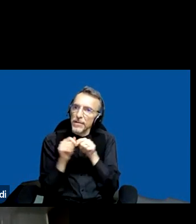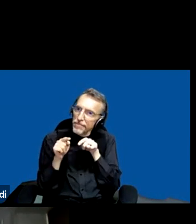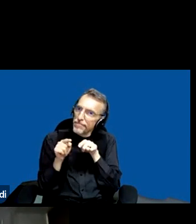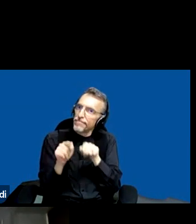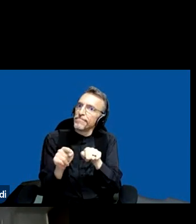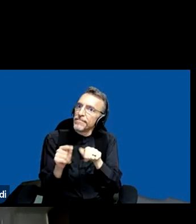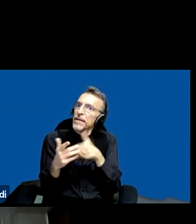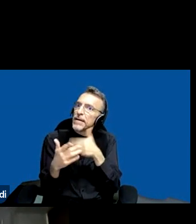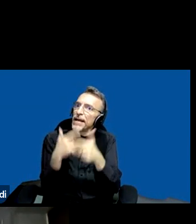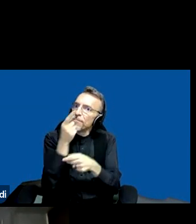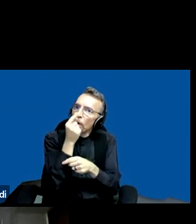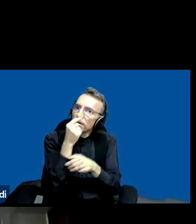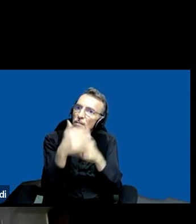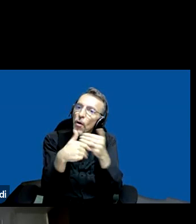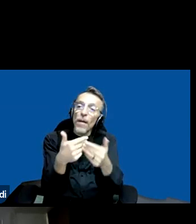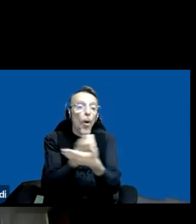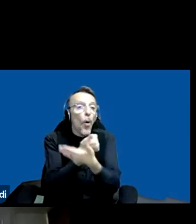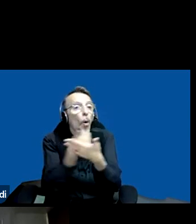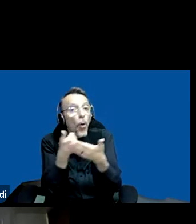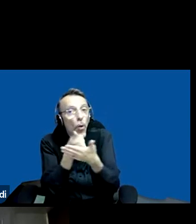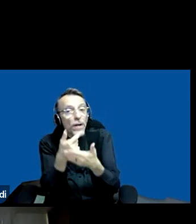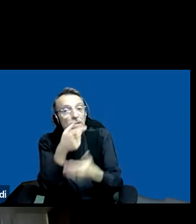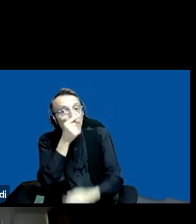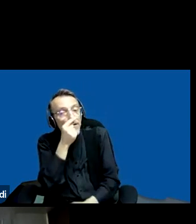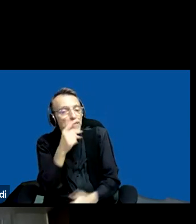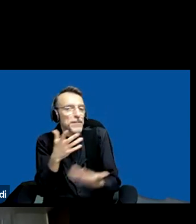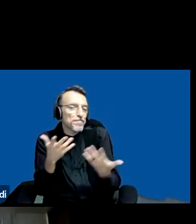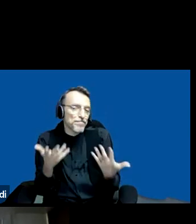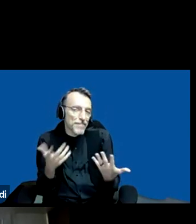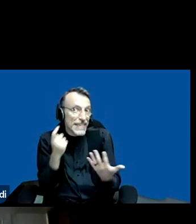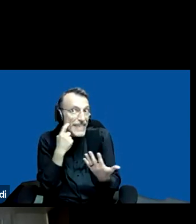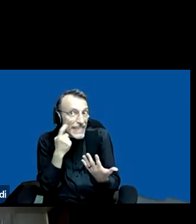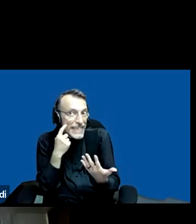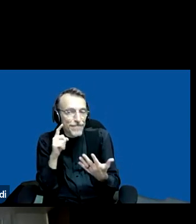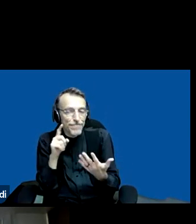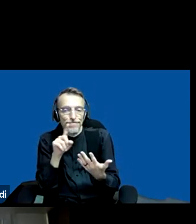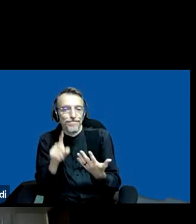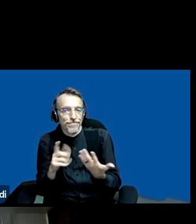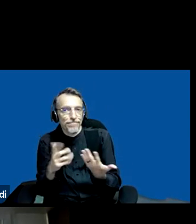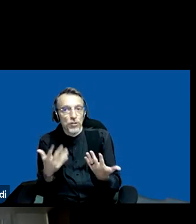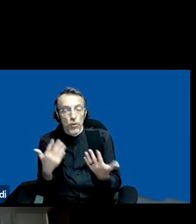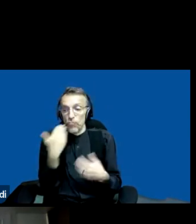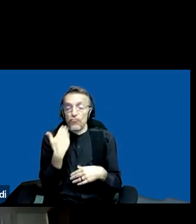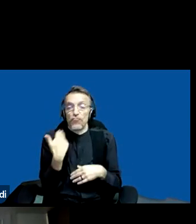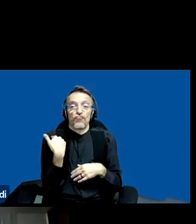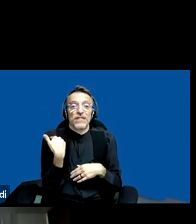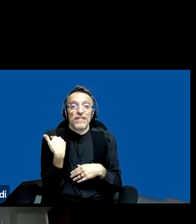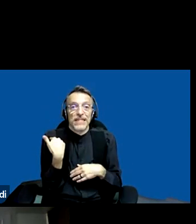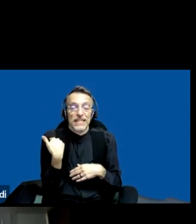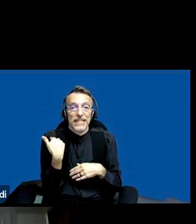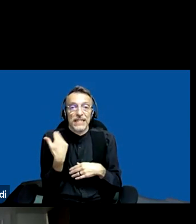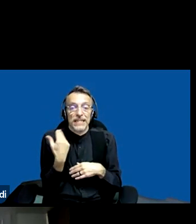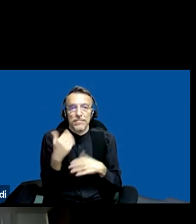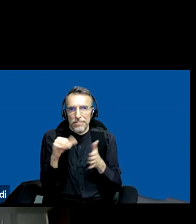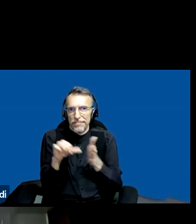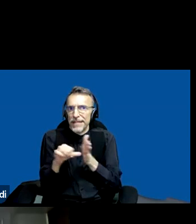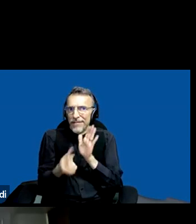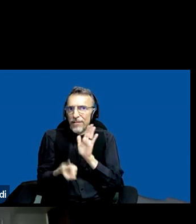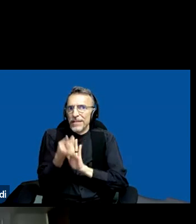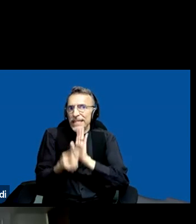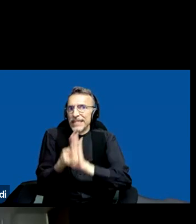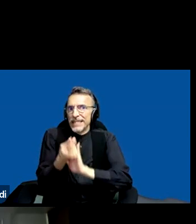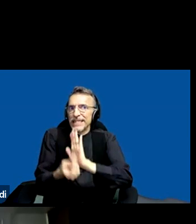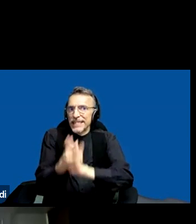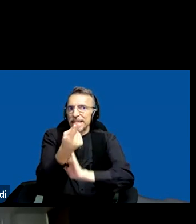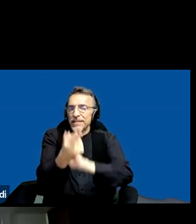but that's not always difficult. That's not always easy. And recently, I think we've seen some of the difficulties of that put